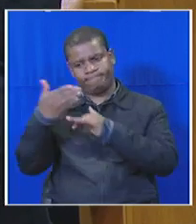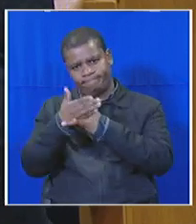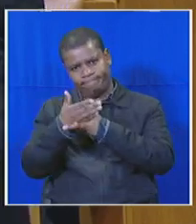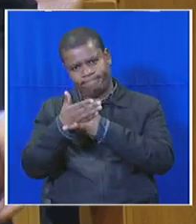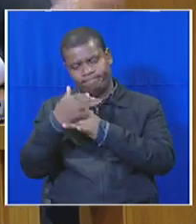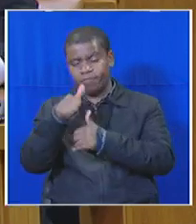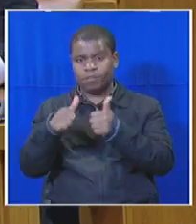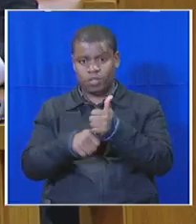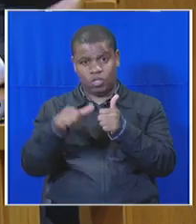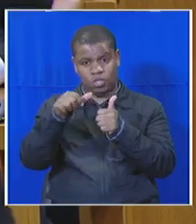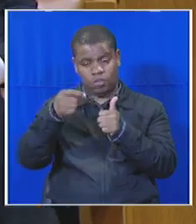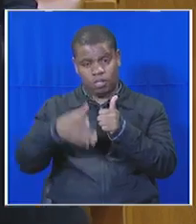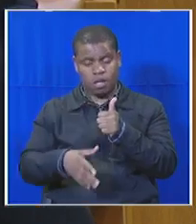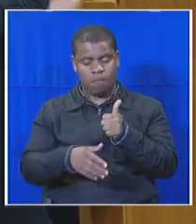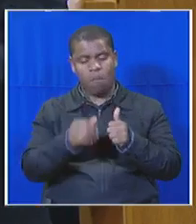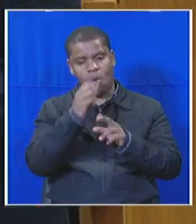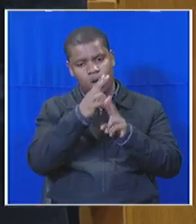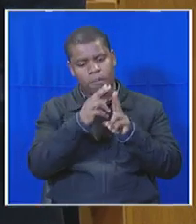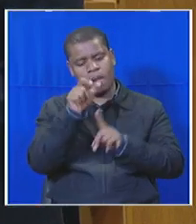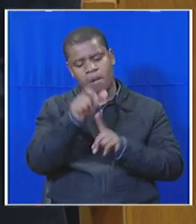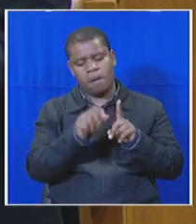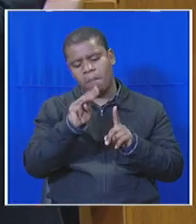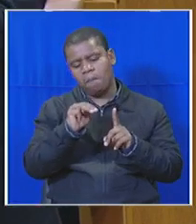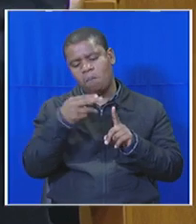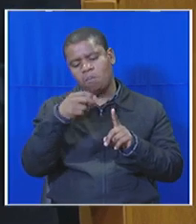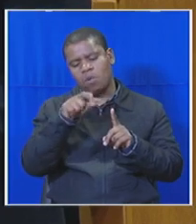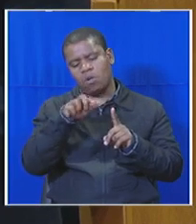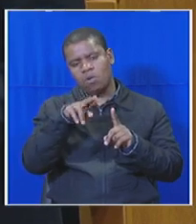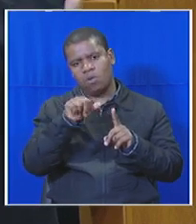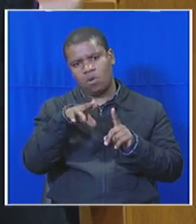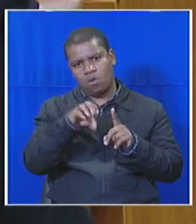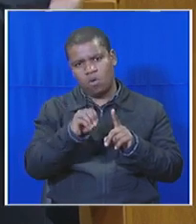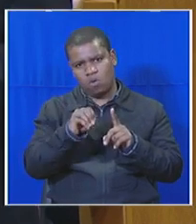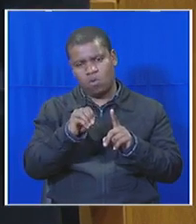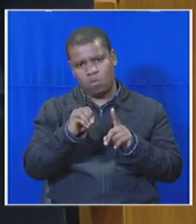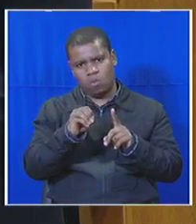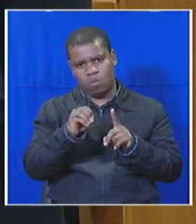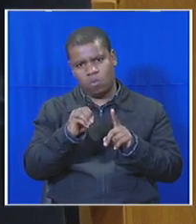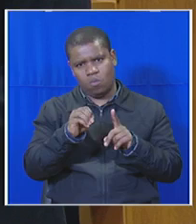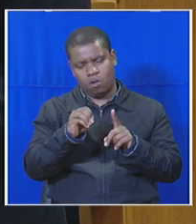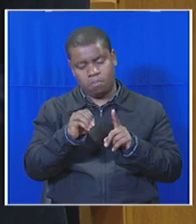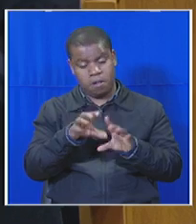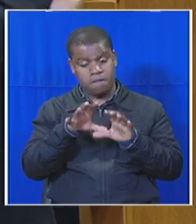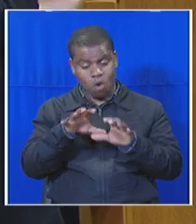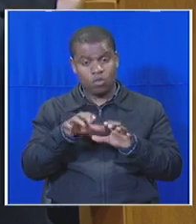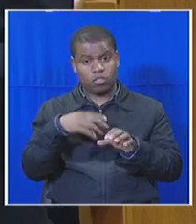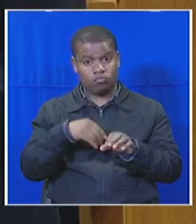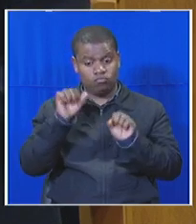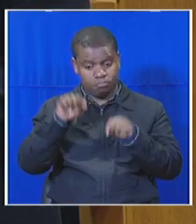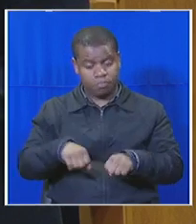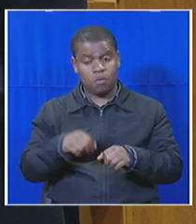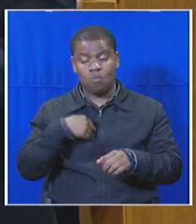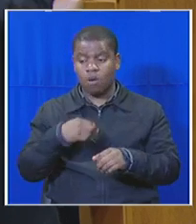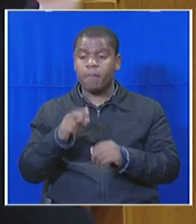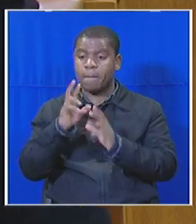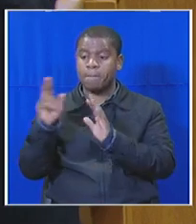respect, the Honourable Mshlongo was at the podium earlier in the debate, and he was forced, because he didn't have a substantive motion when he made allegations,